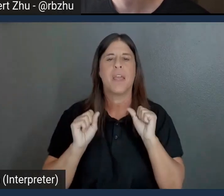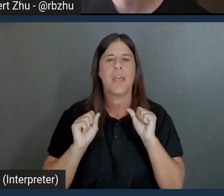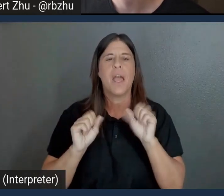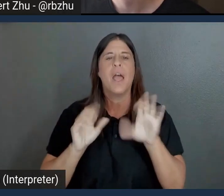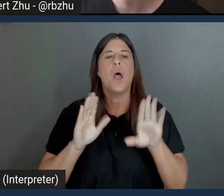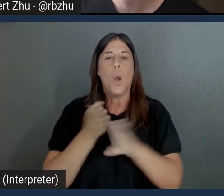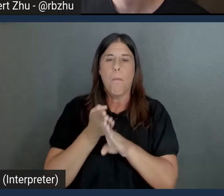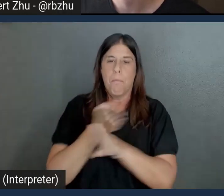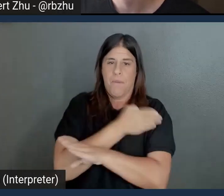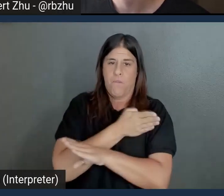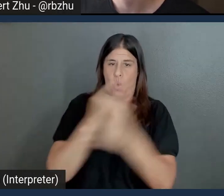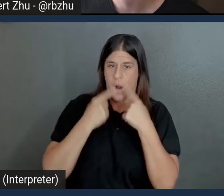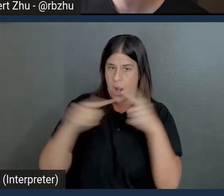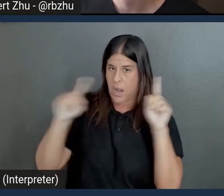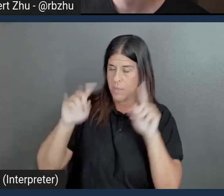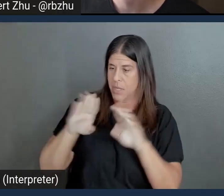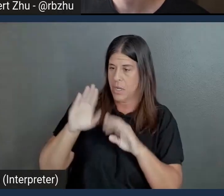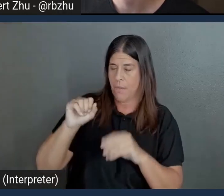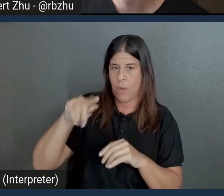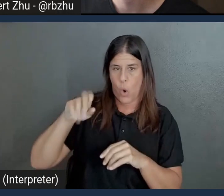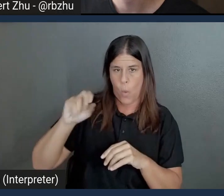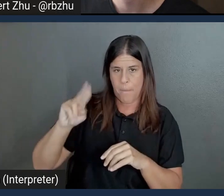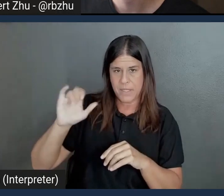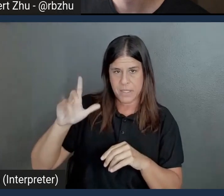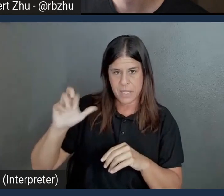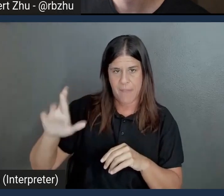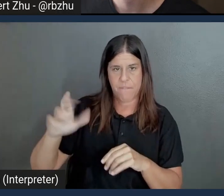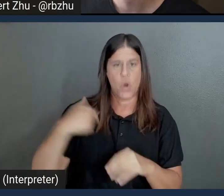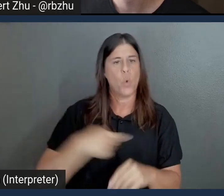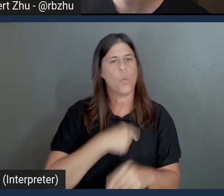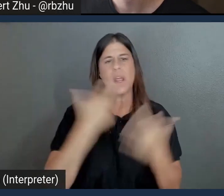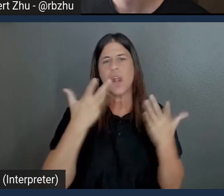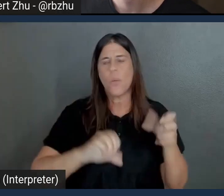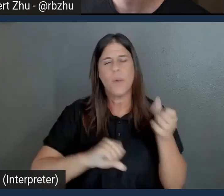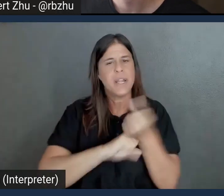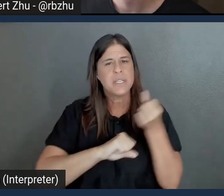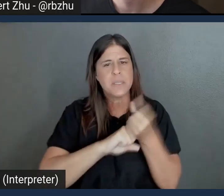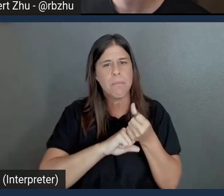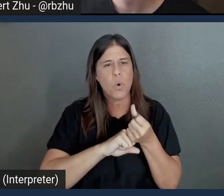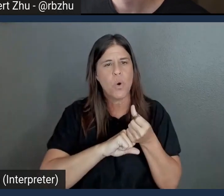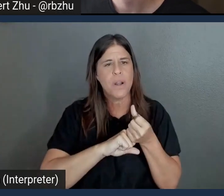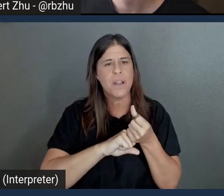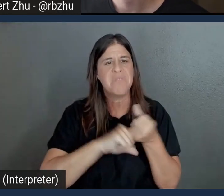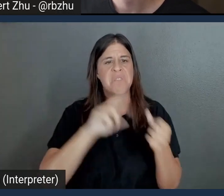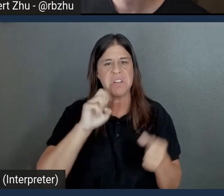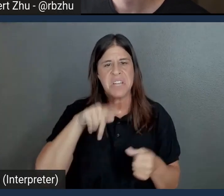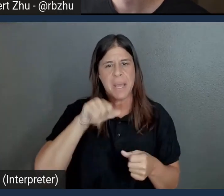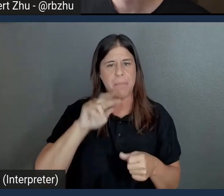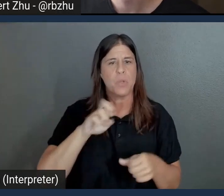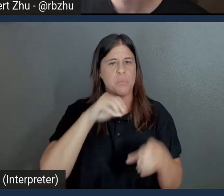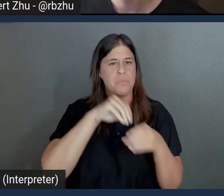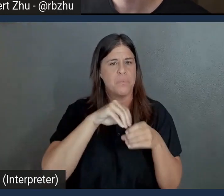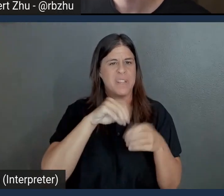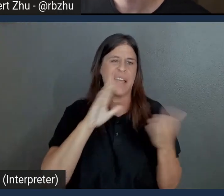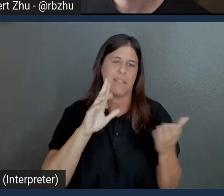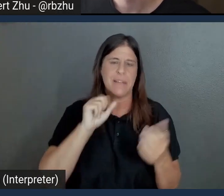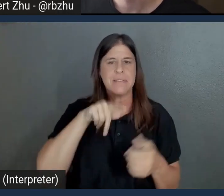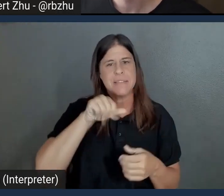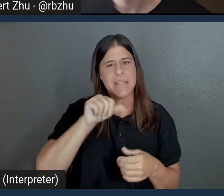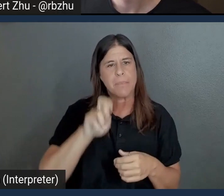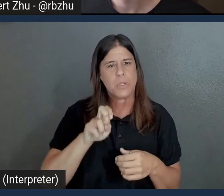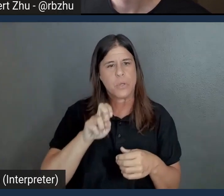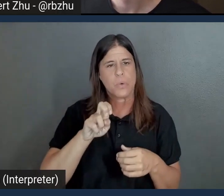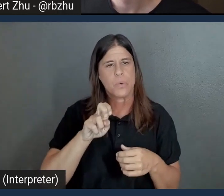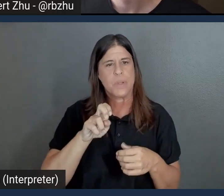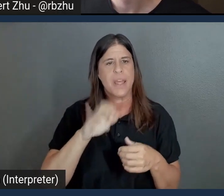prior to our announcement of OpenCypher, I should put it that way. We already supported within Neptune, which is our Neptune, which is the managed